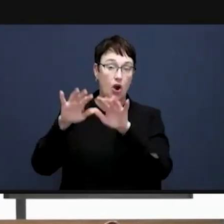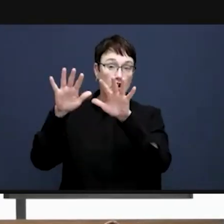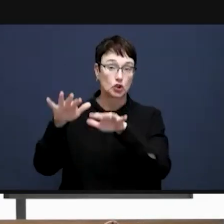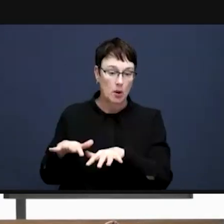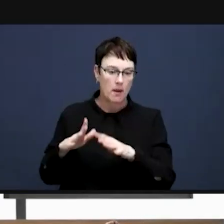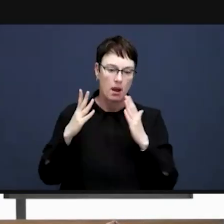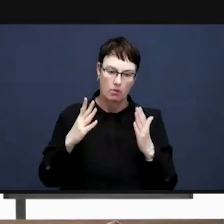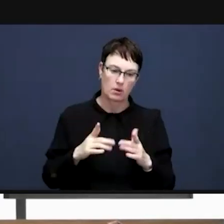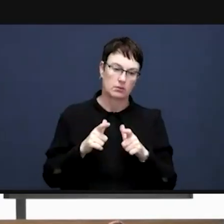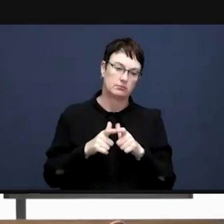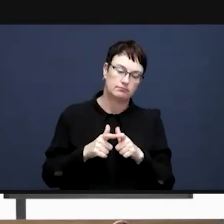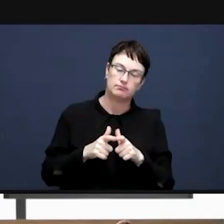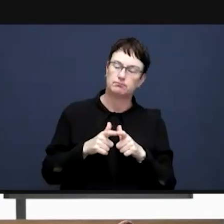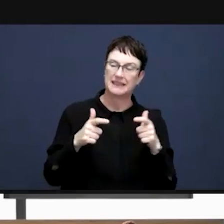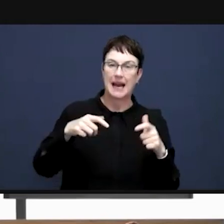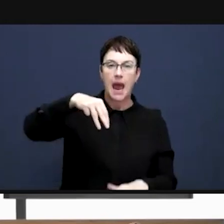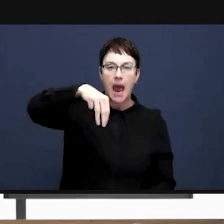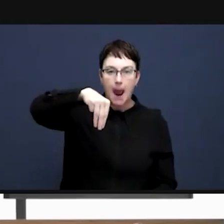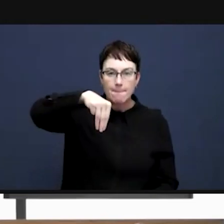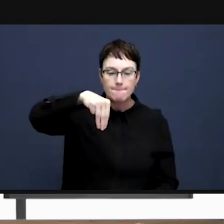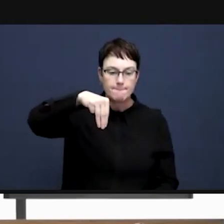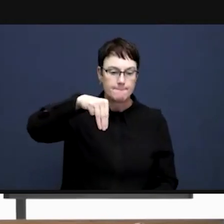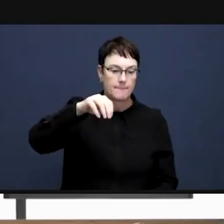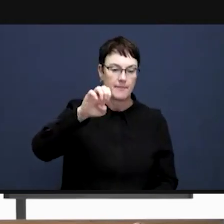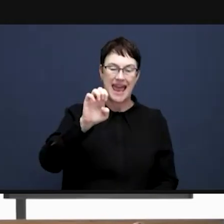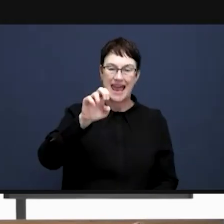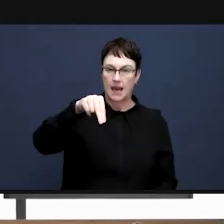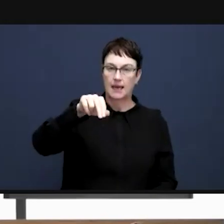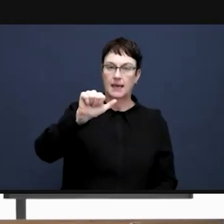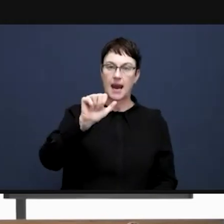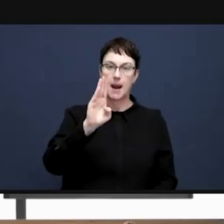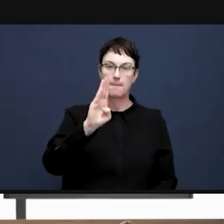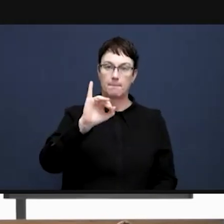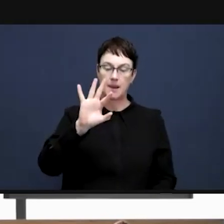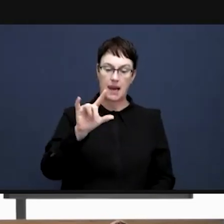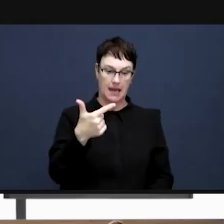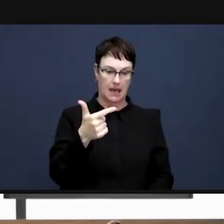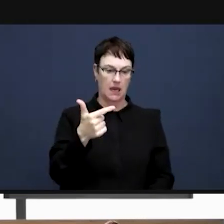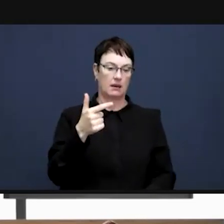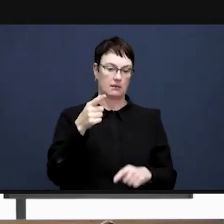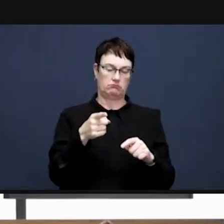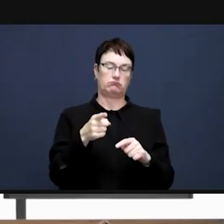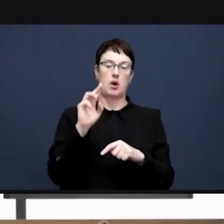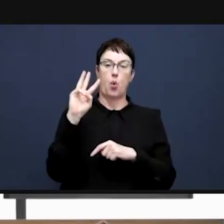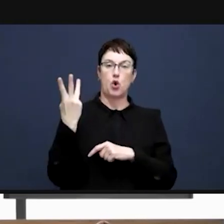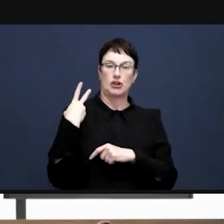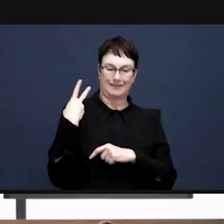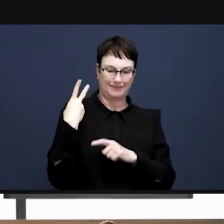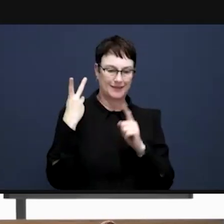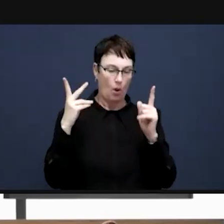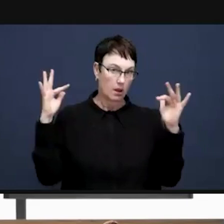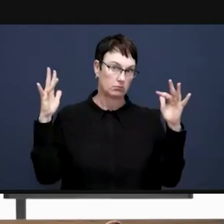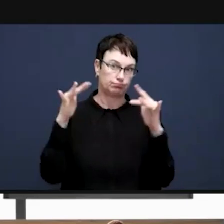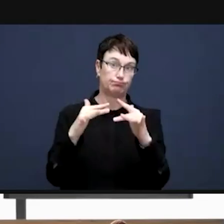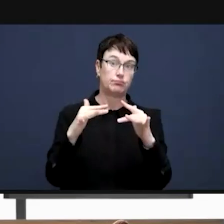the M-Enabling. And this year we have, I believe, 22 sessions possible to attend online. There is a cost to that, but of